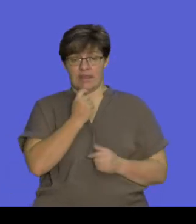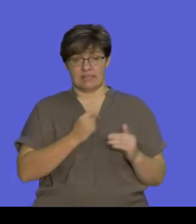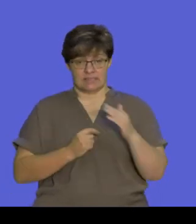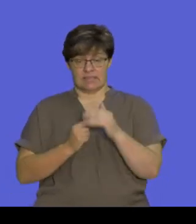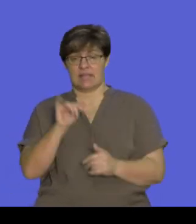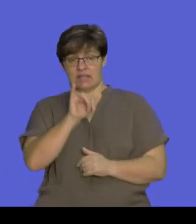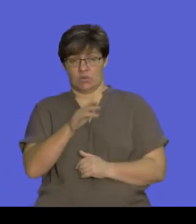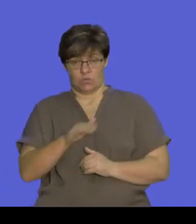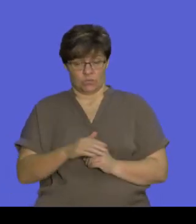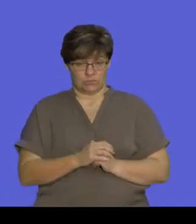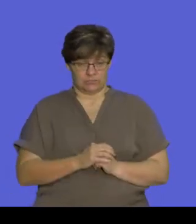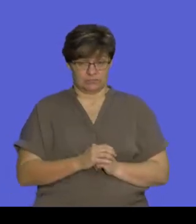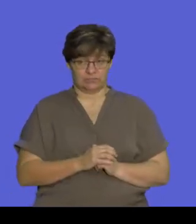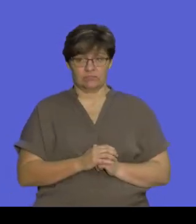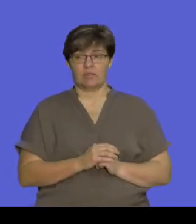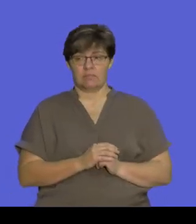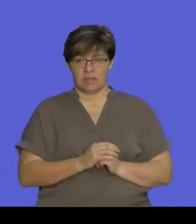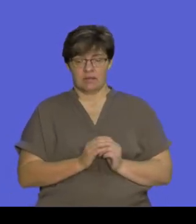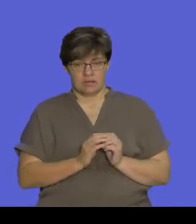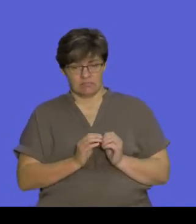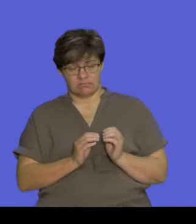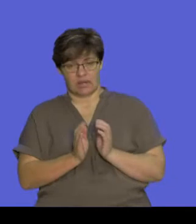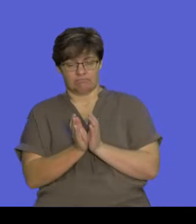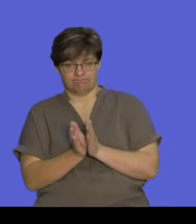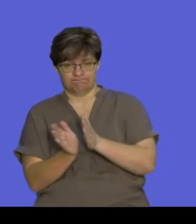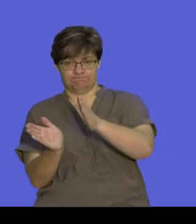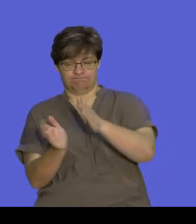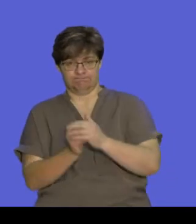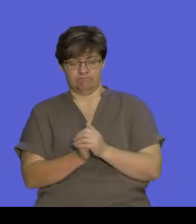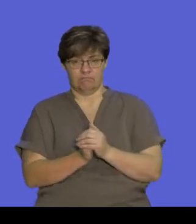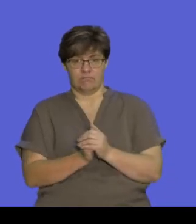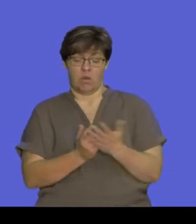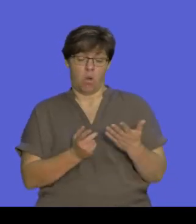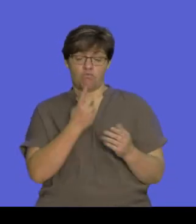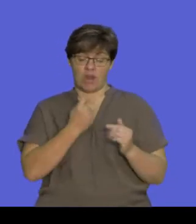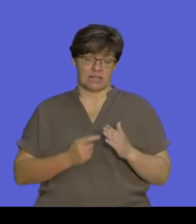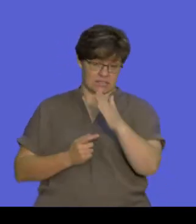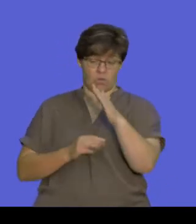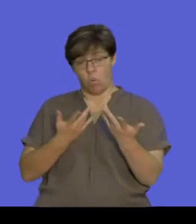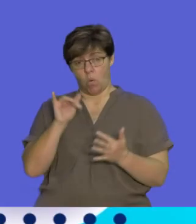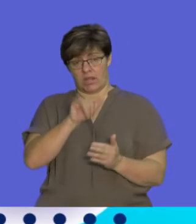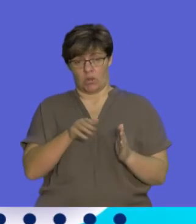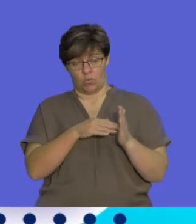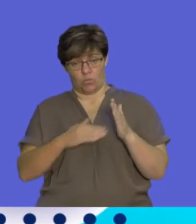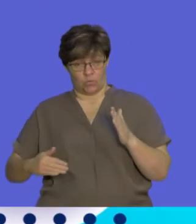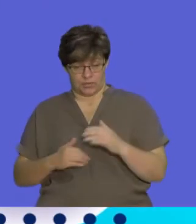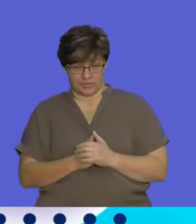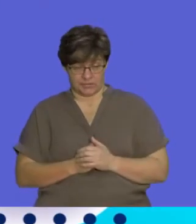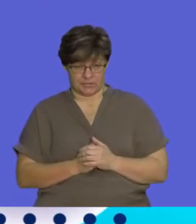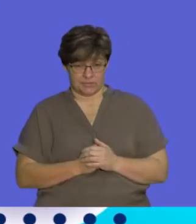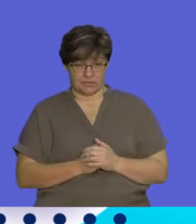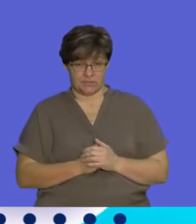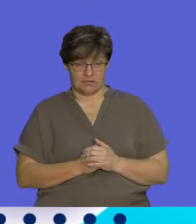over there. And that's where the branch takes place, because it can either be red or yellow. Remember, these